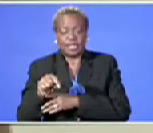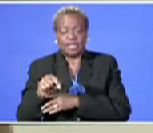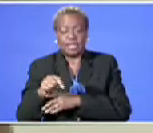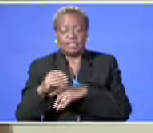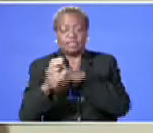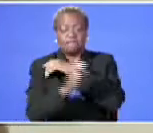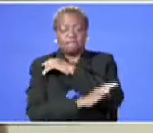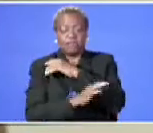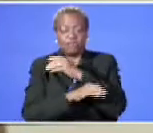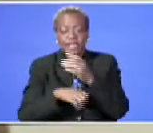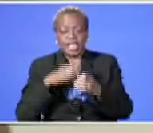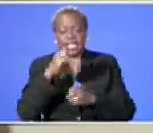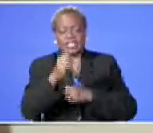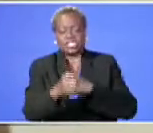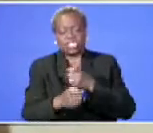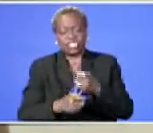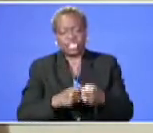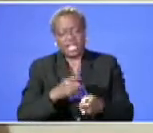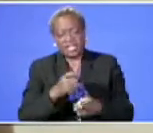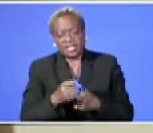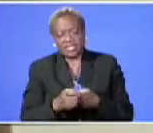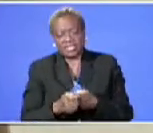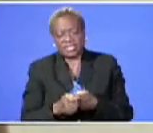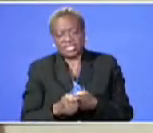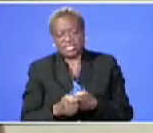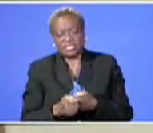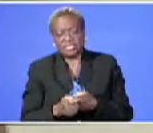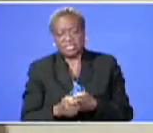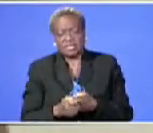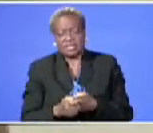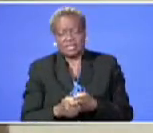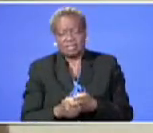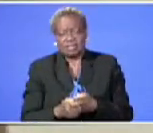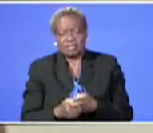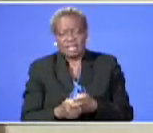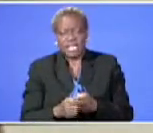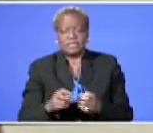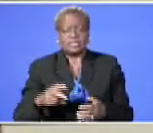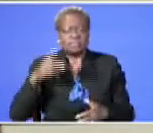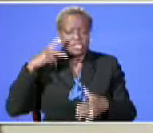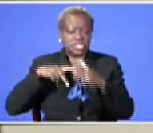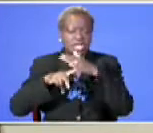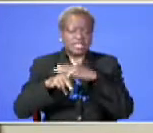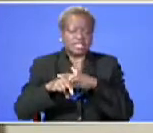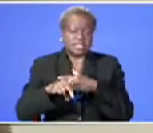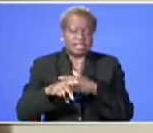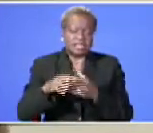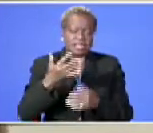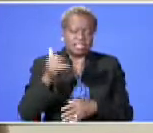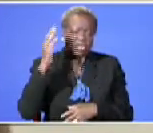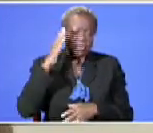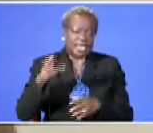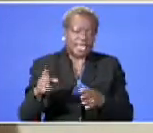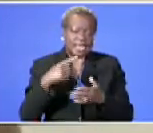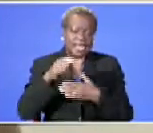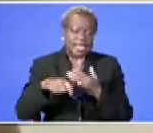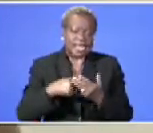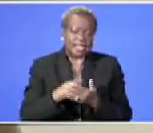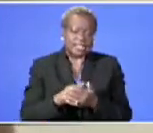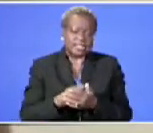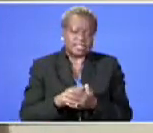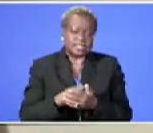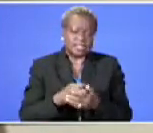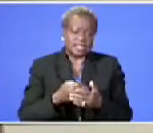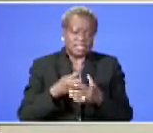are normally the sources of resources that fund such buildup. Instead, it is projected that there will be a net deposit drawdown to meet